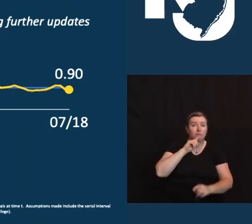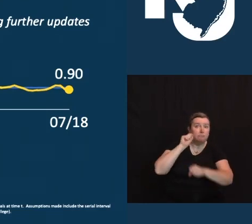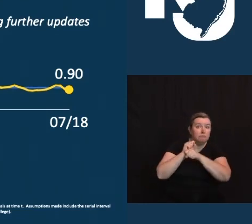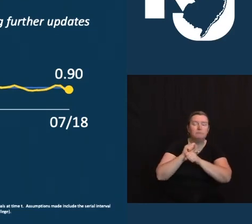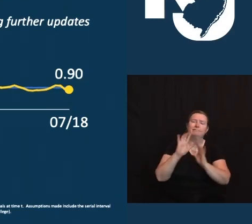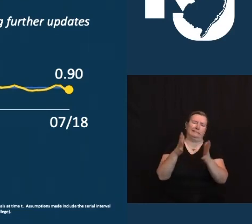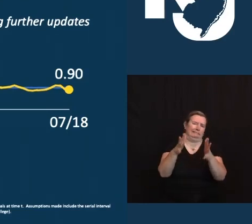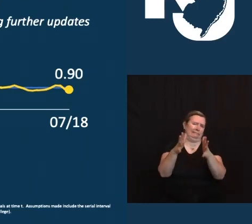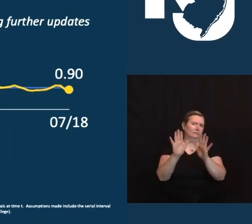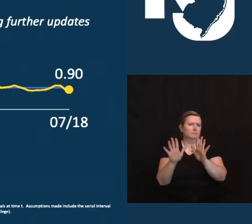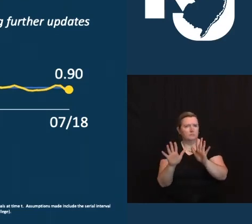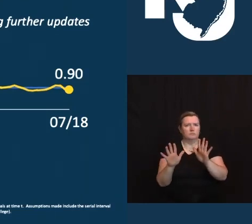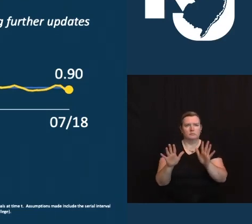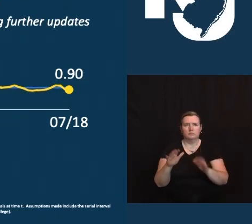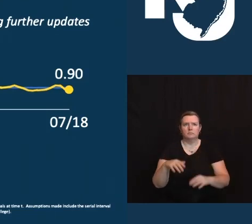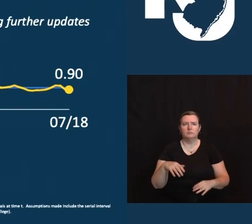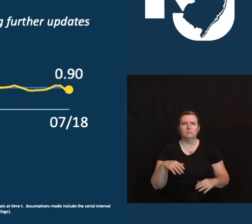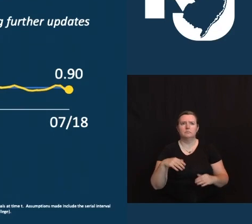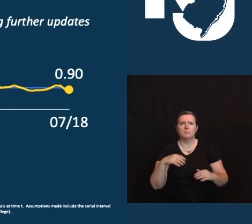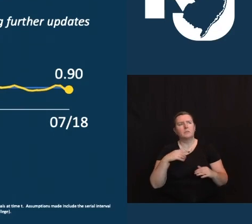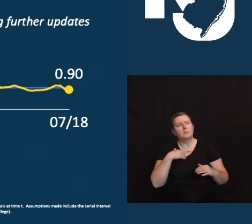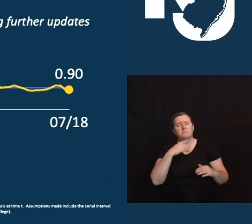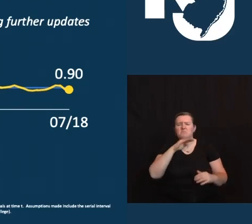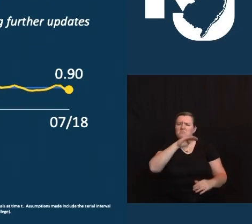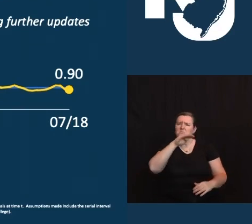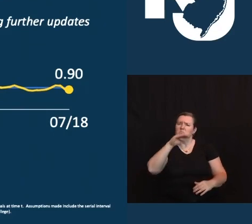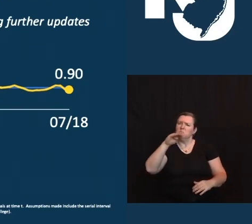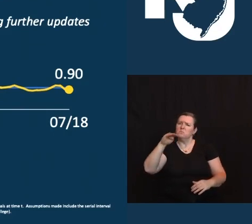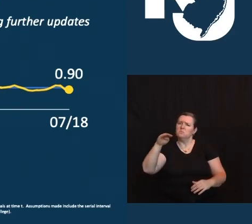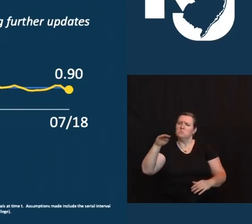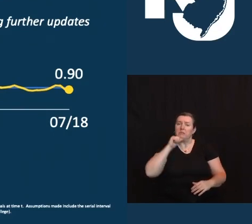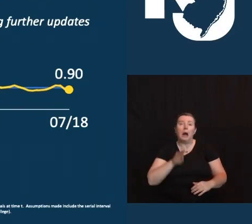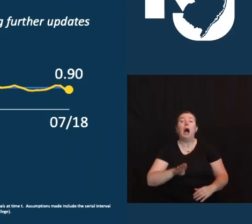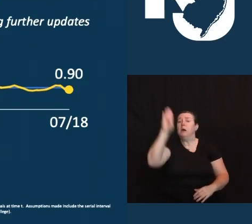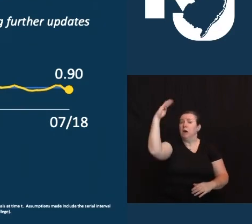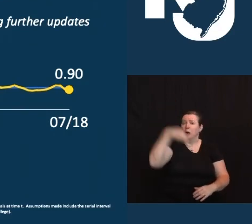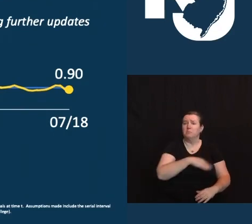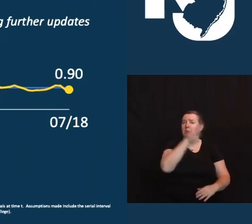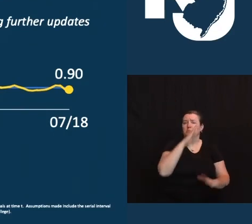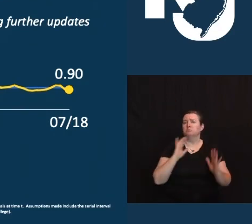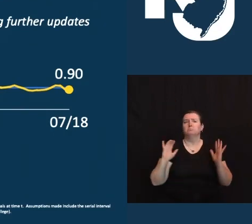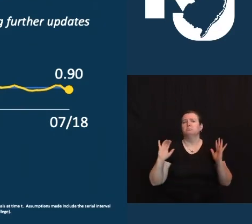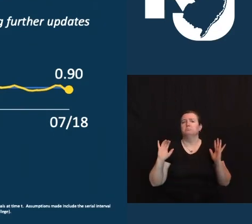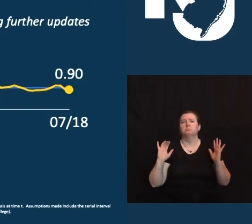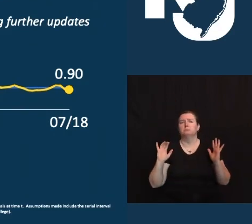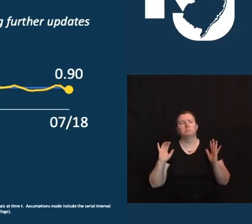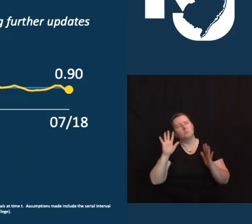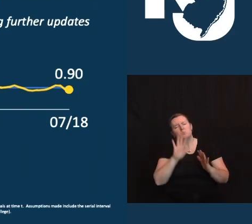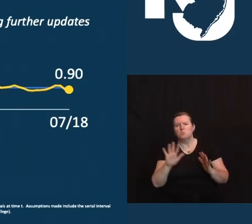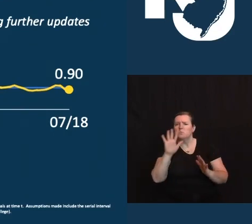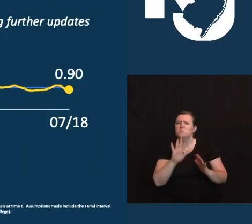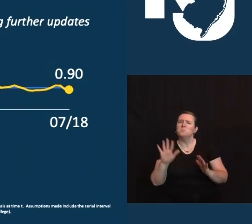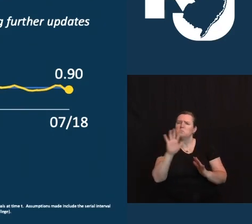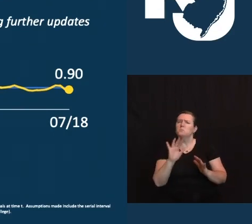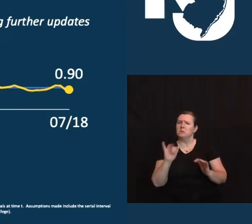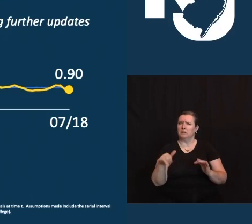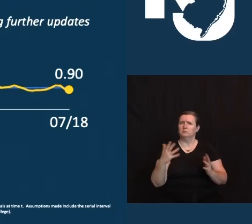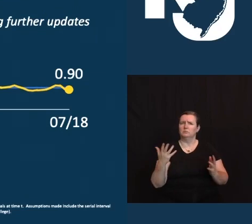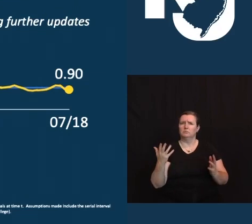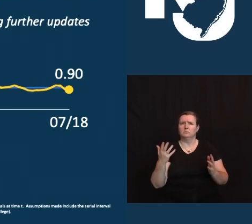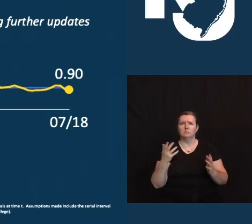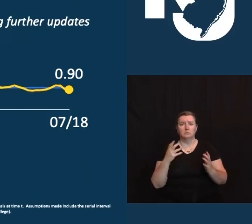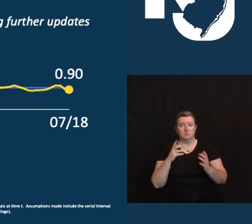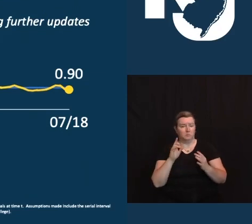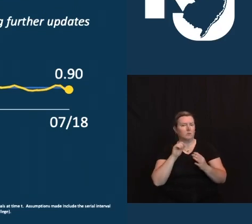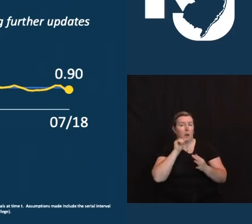where it's been. We wouldn't put the number up there if we didn't think that was approximately correct, but I'm going to use the word approximate today just because